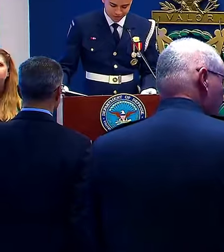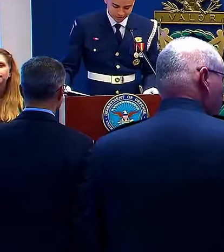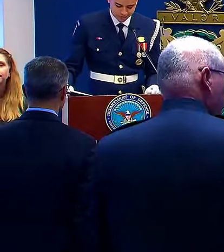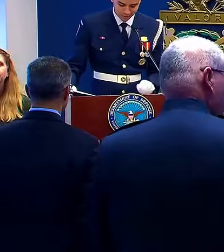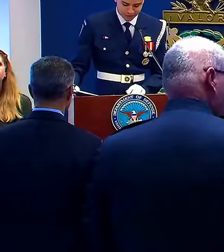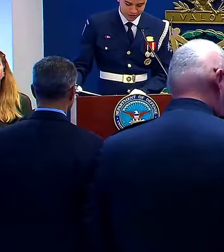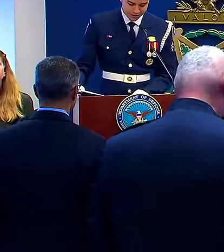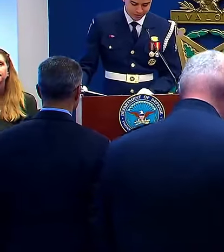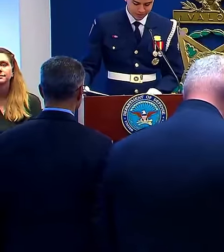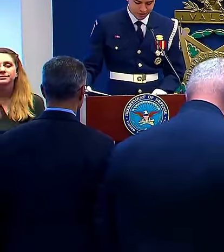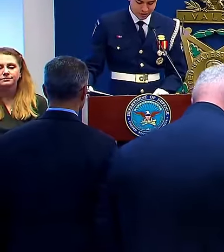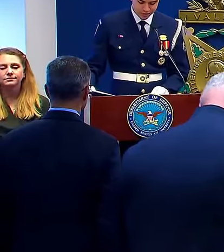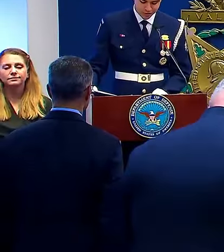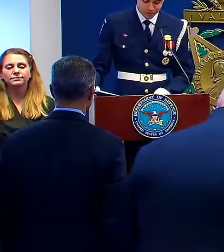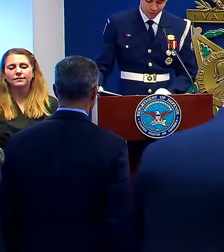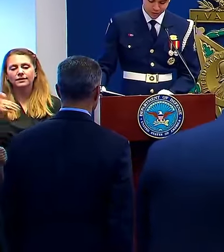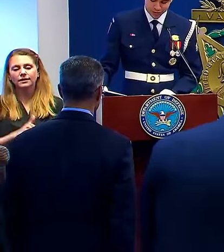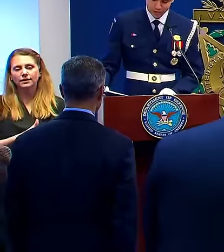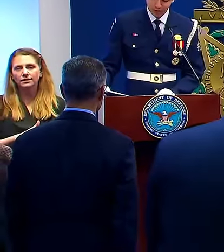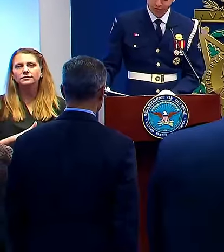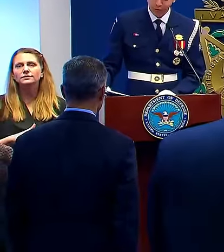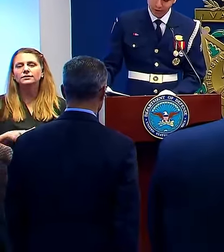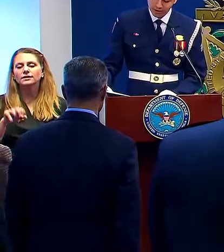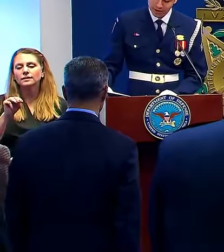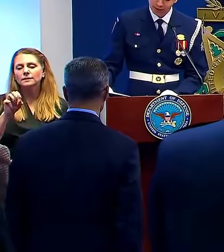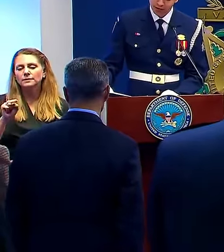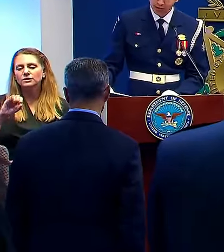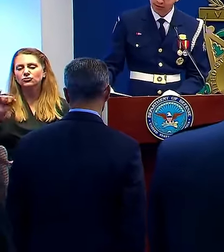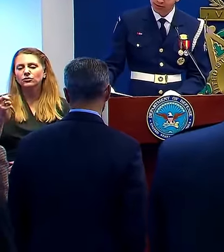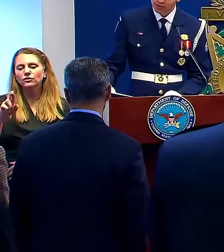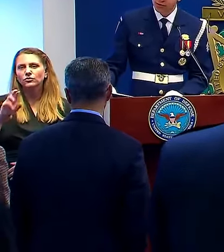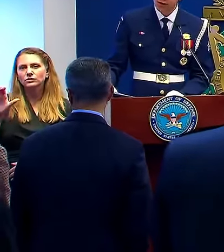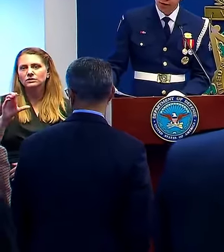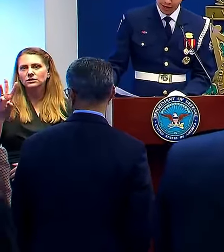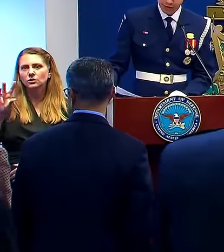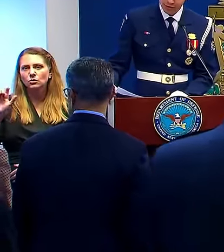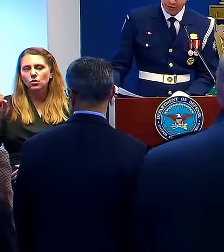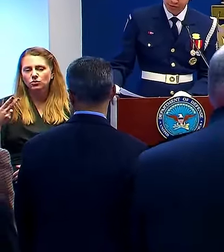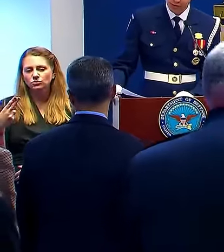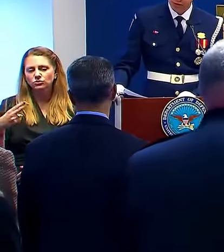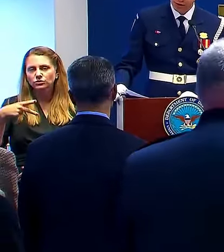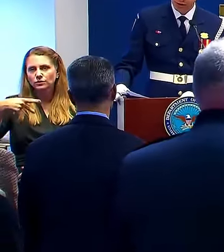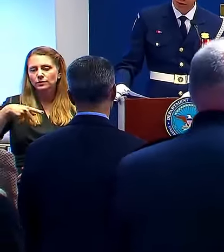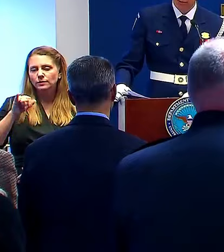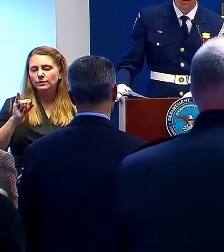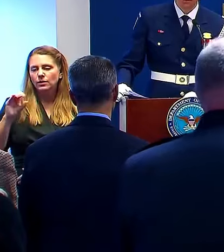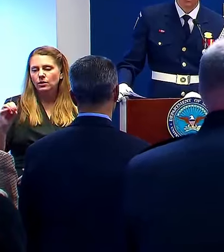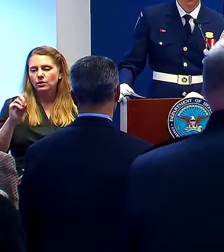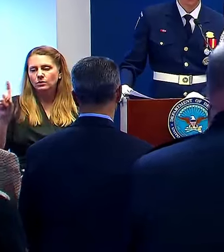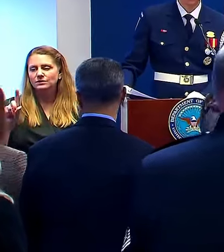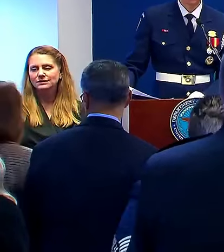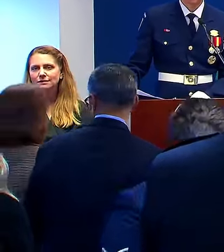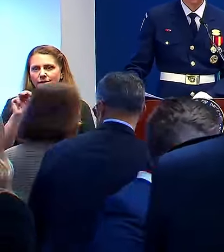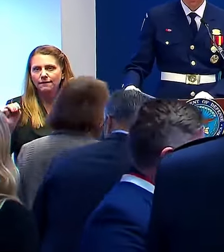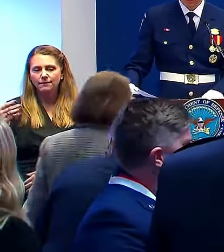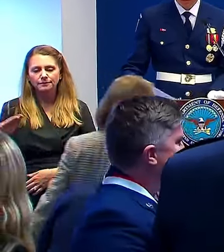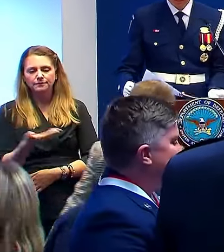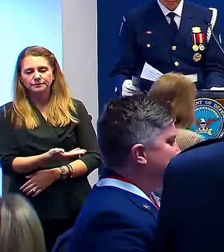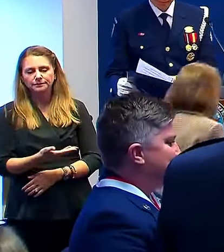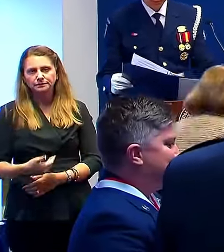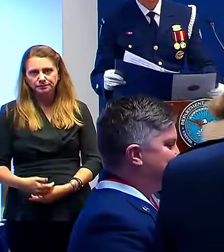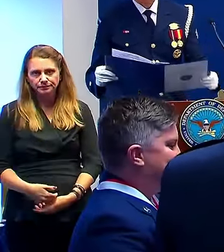Ladies and gentlemen, once again, Ms. Jennifer C. Walsh, Performance Improvement Officer and Director of Administration and Management.